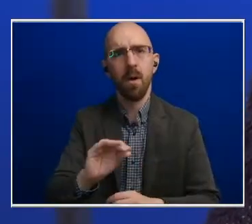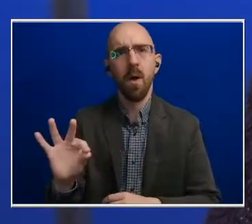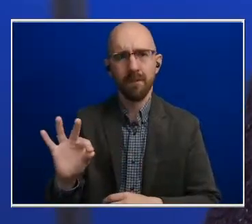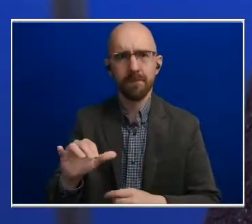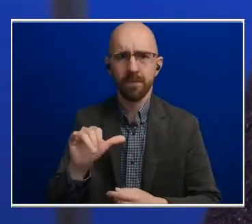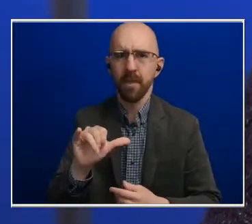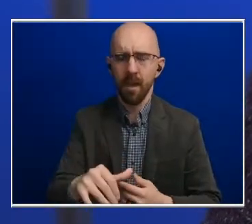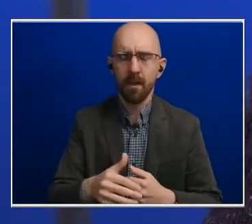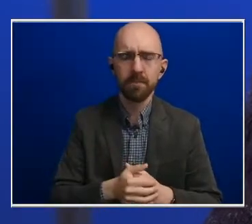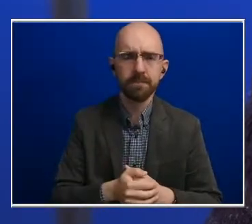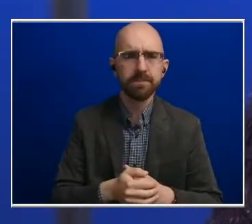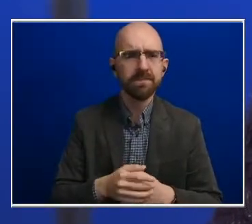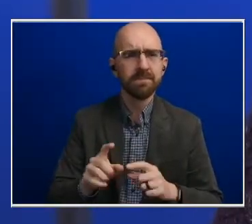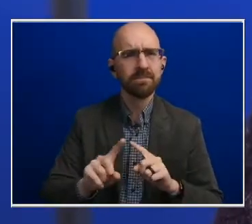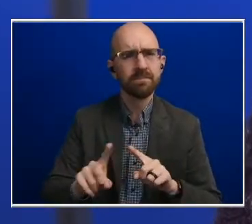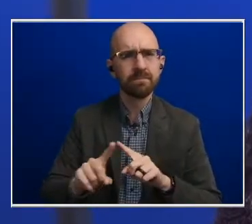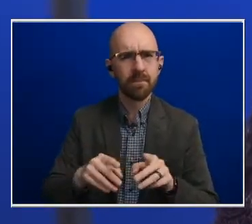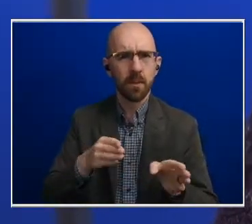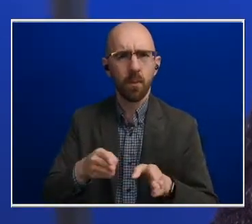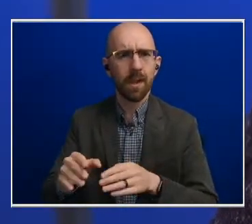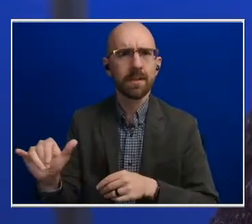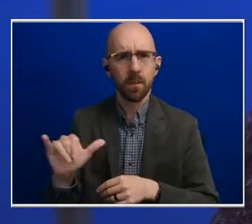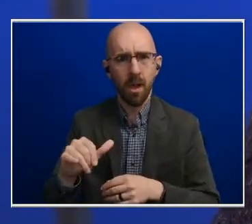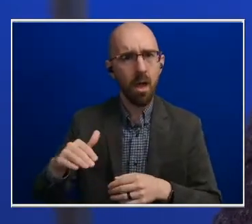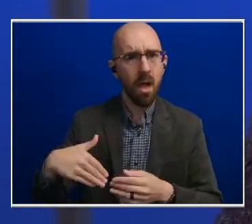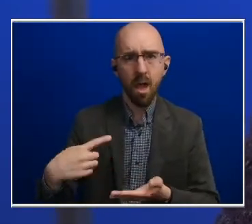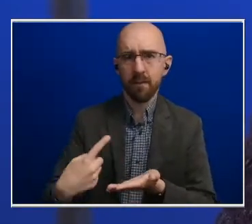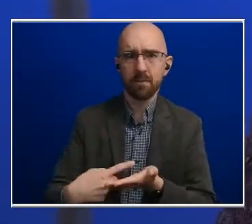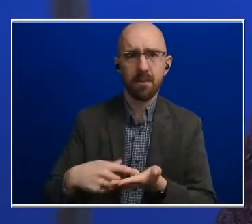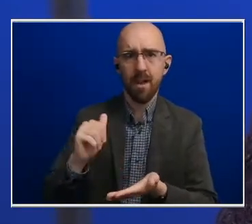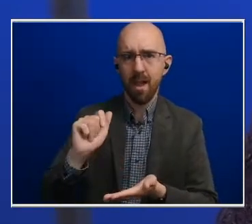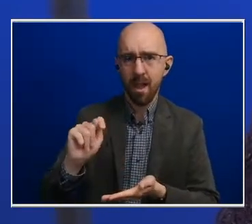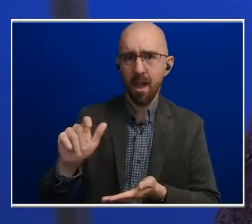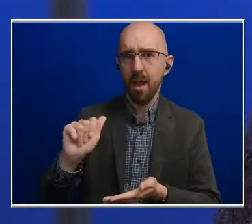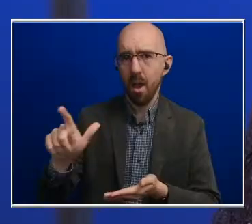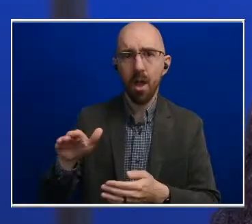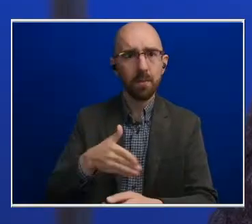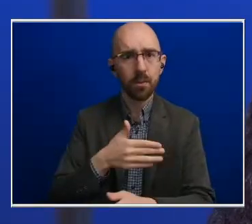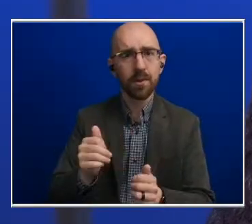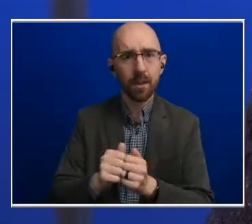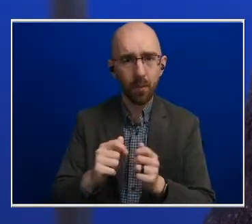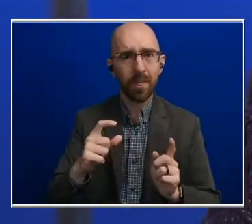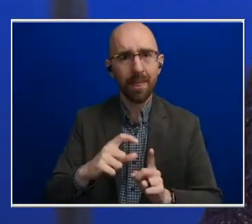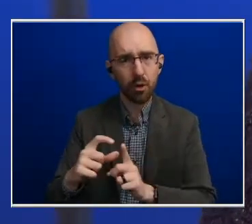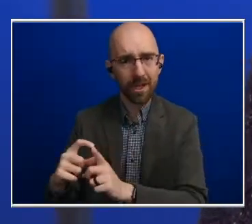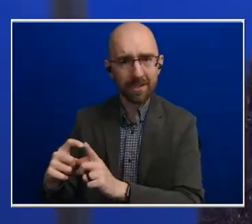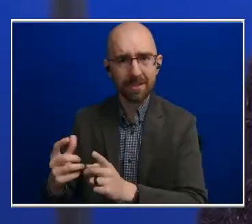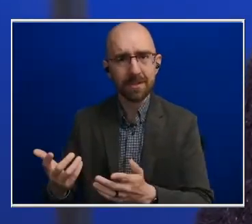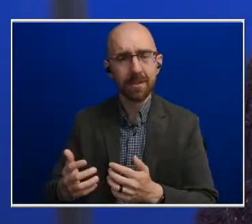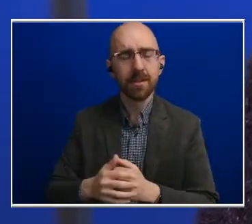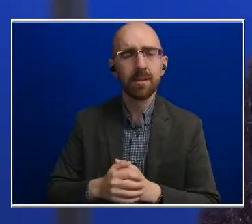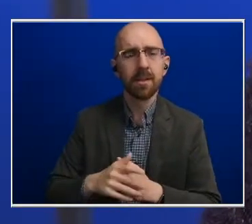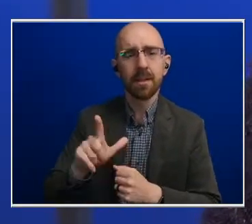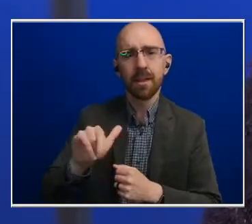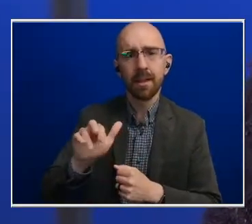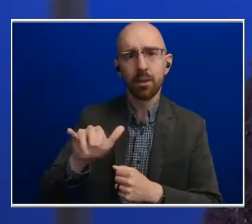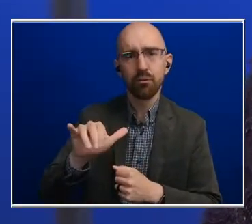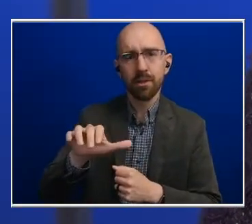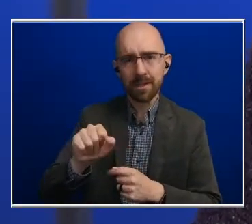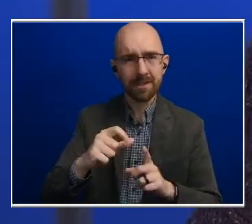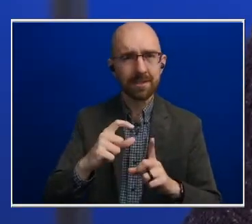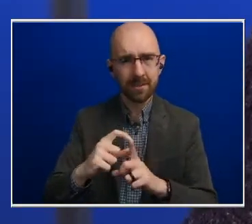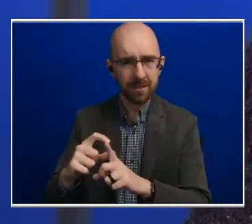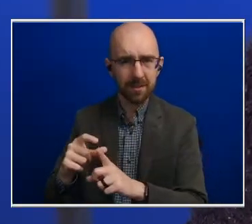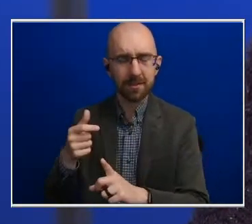ways as well. We haven't talked at all about music with lyrics. And lyrics, they're, when